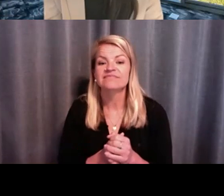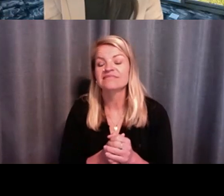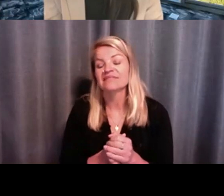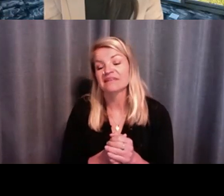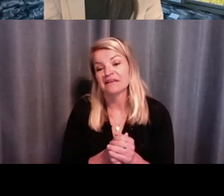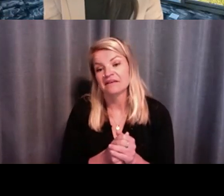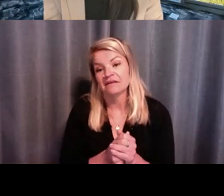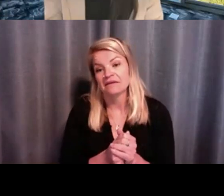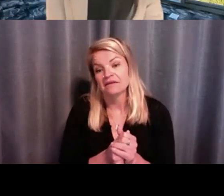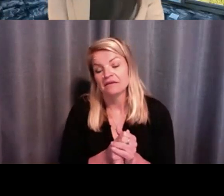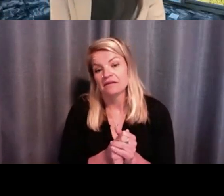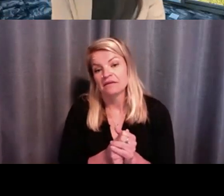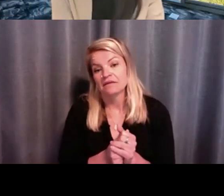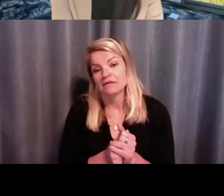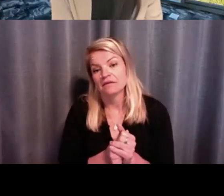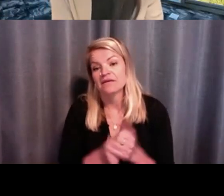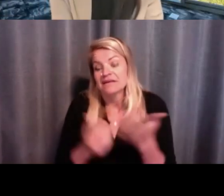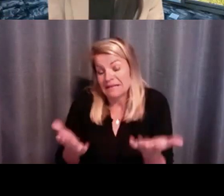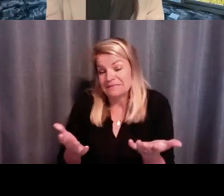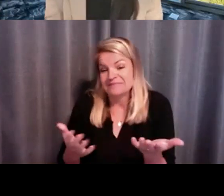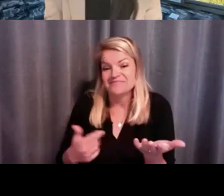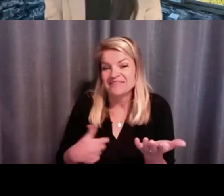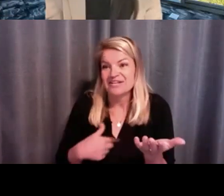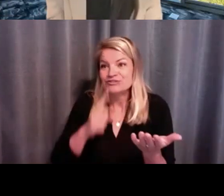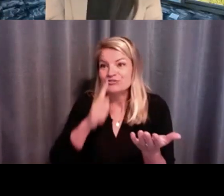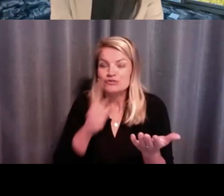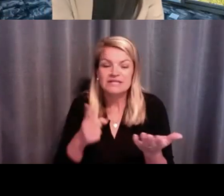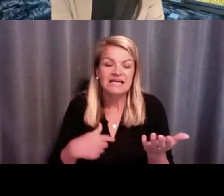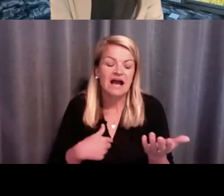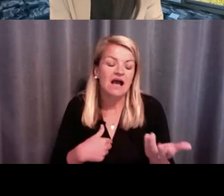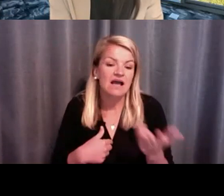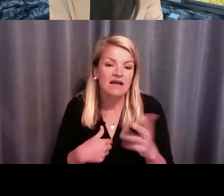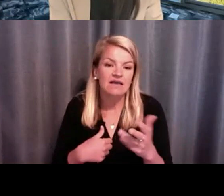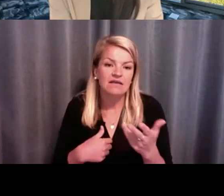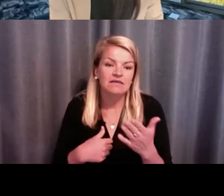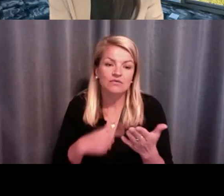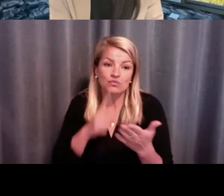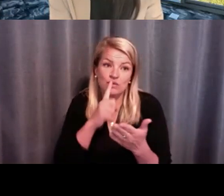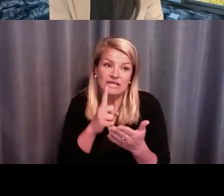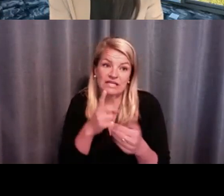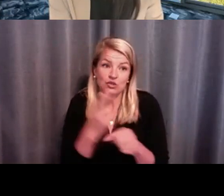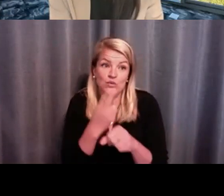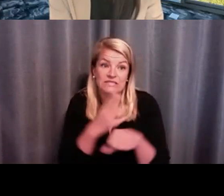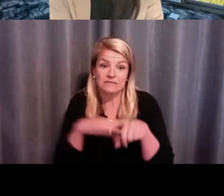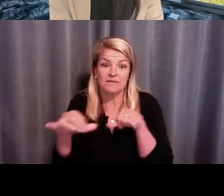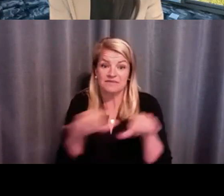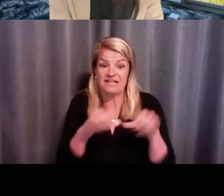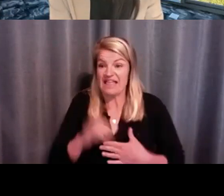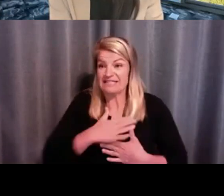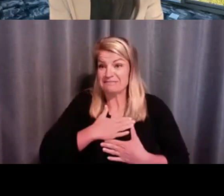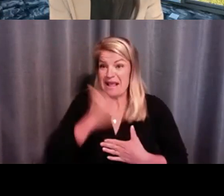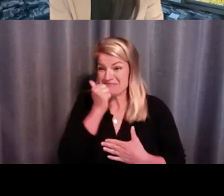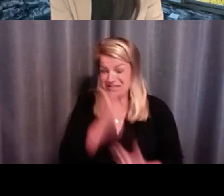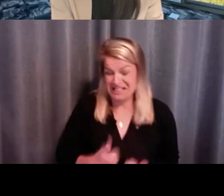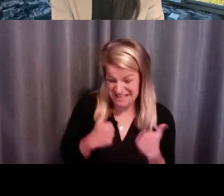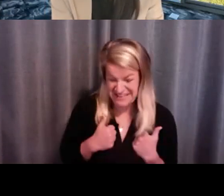mean, I mean the standards and practices of the day, so the usage of the minimum standards are like my everyday things. But